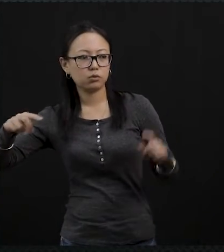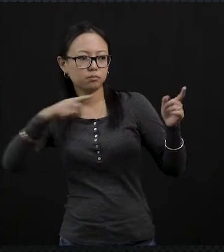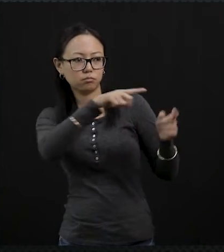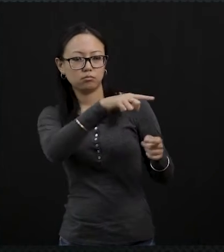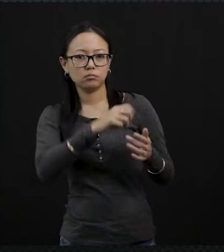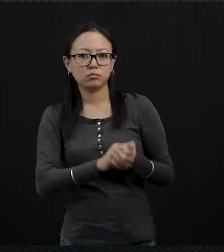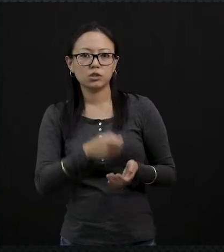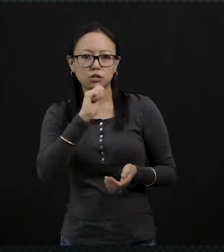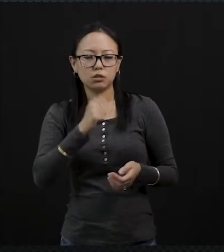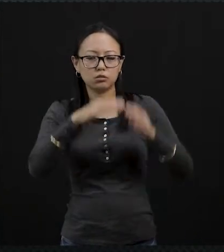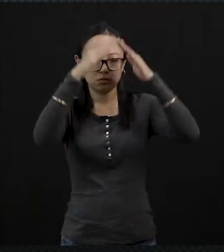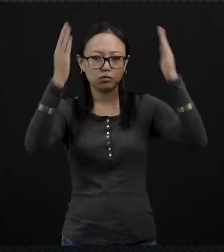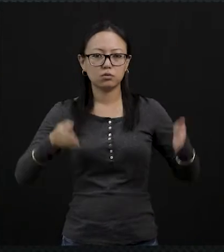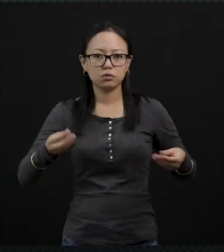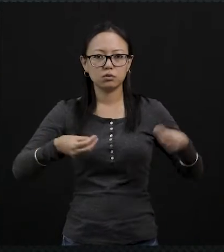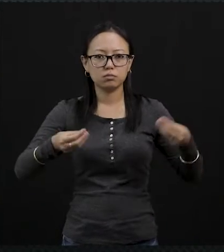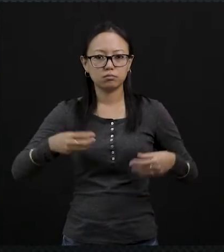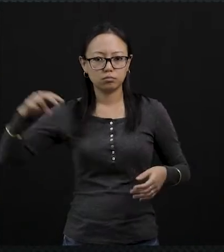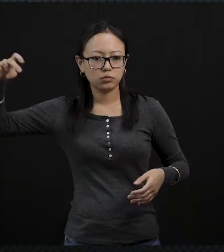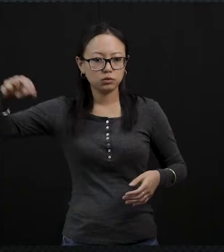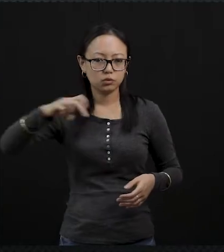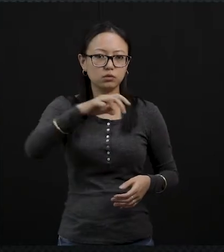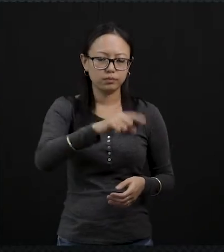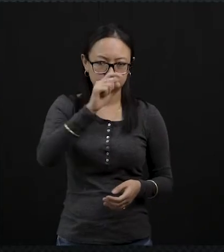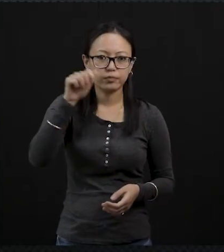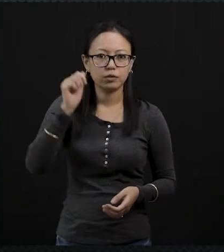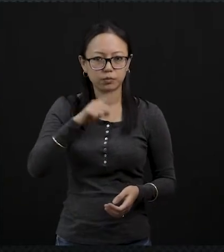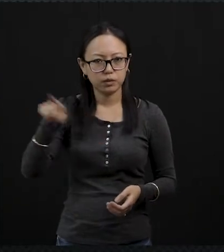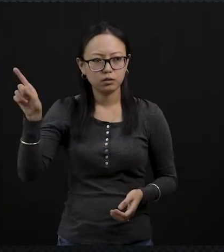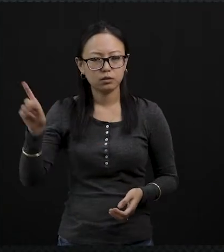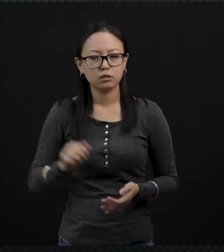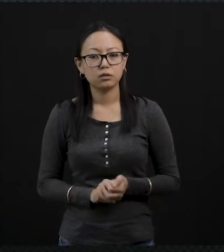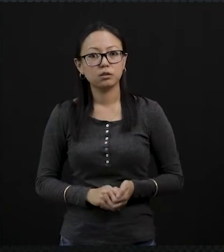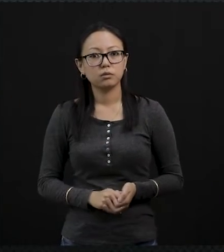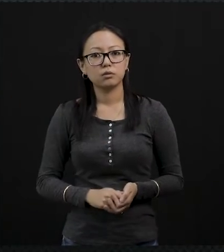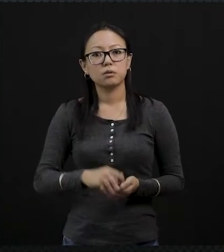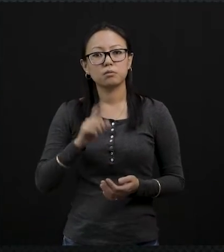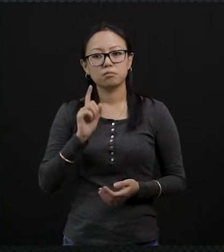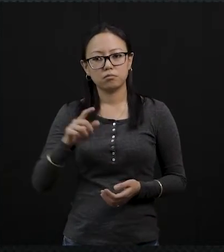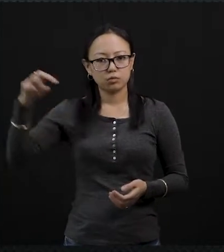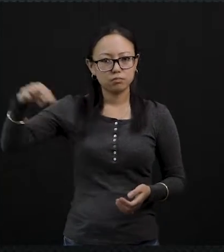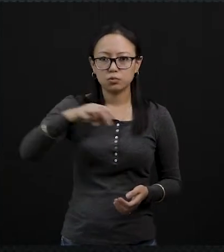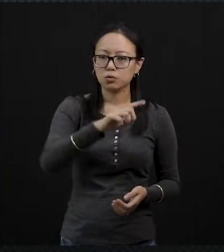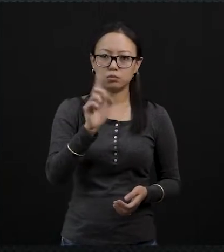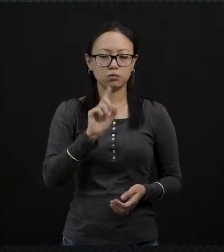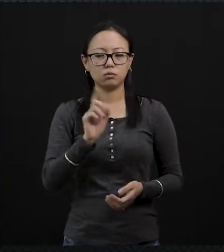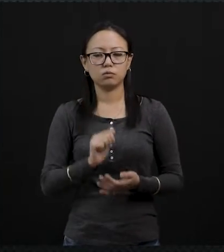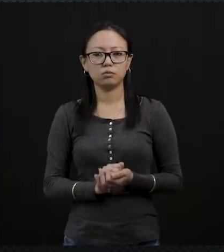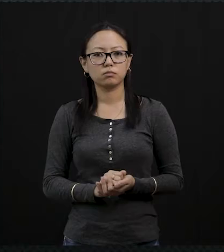road. Then students, always remember, use the zebra crossing. You can